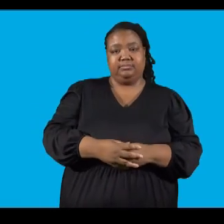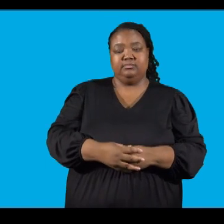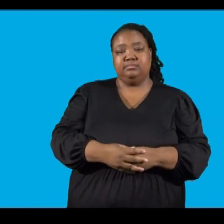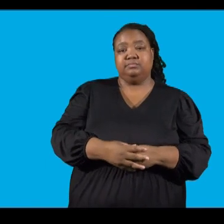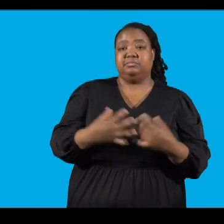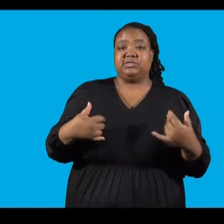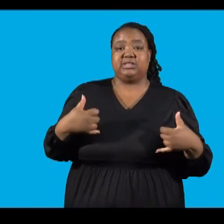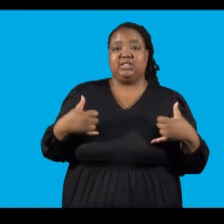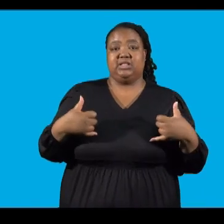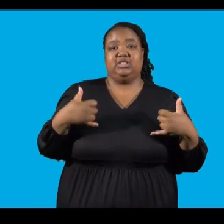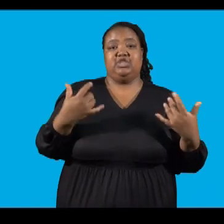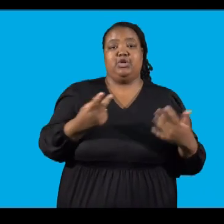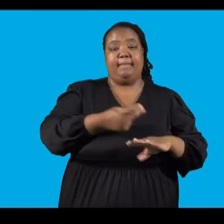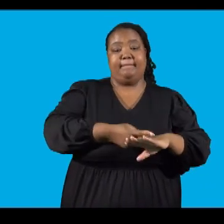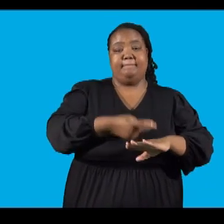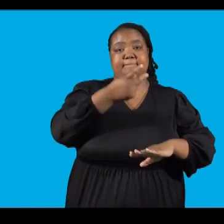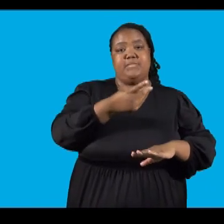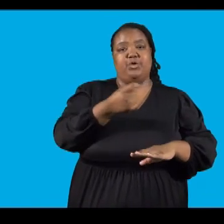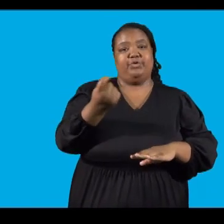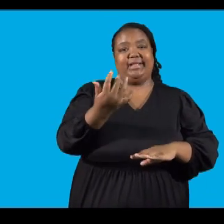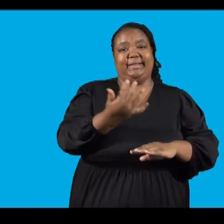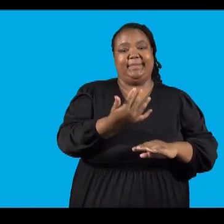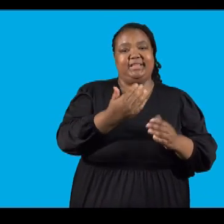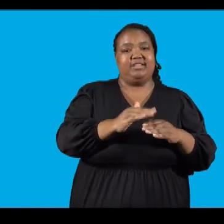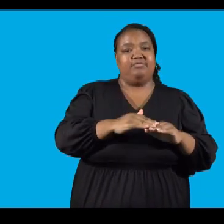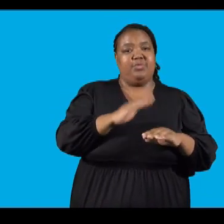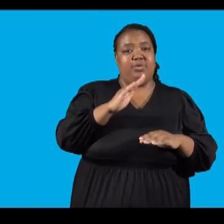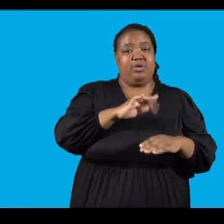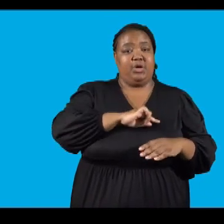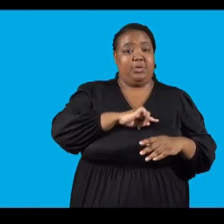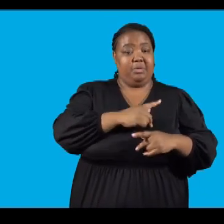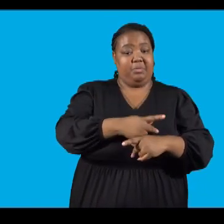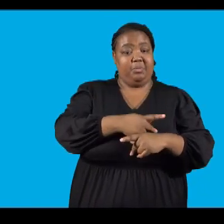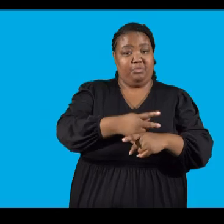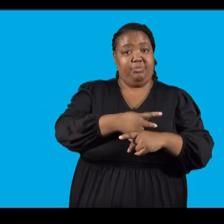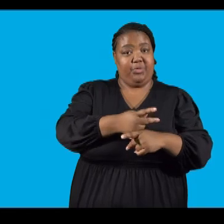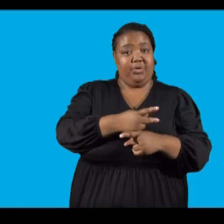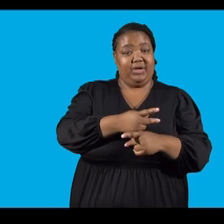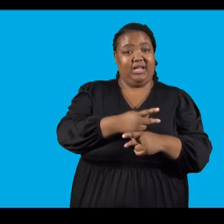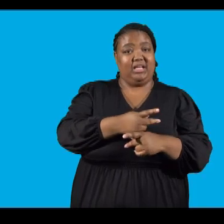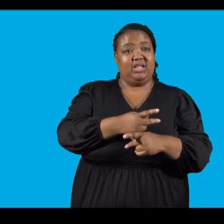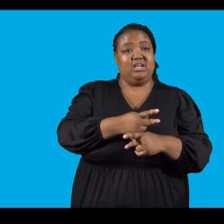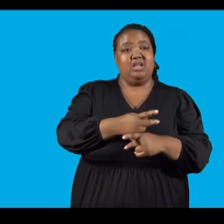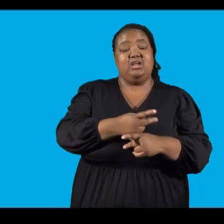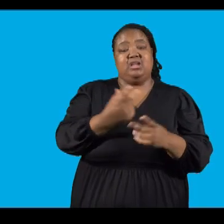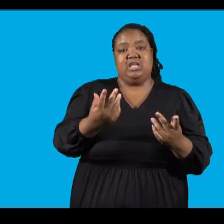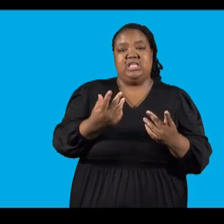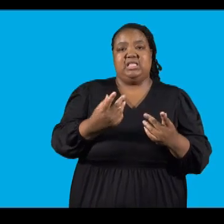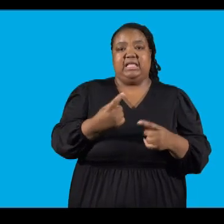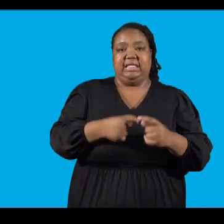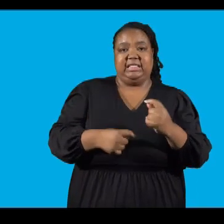increasing supply or are also enjoying high profits because of selling their